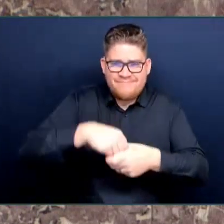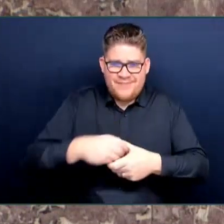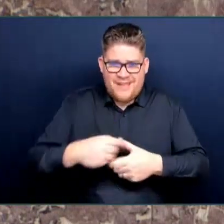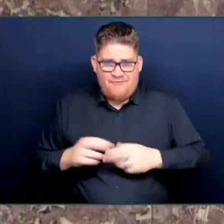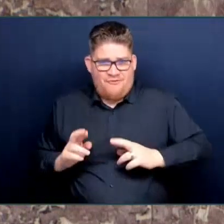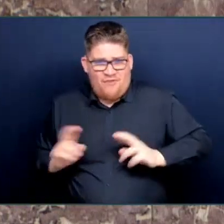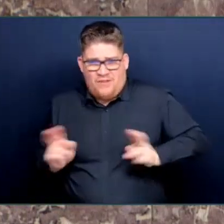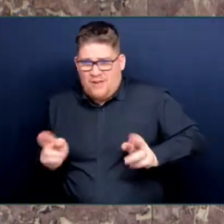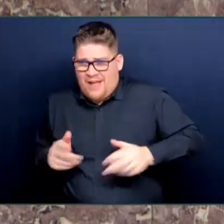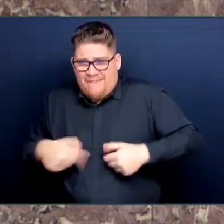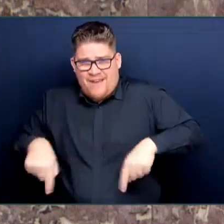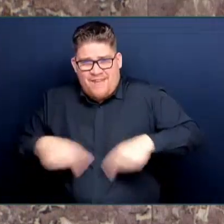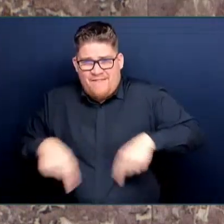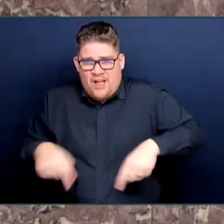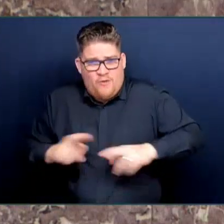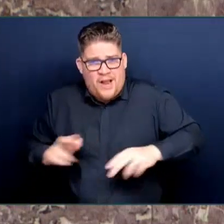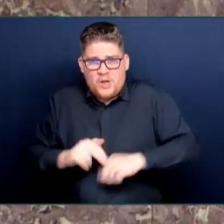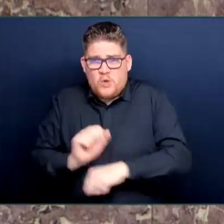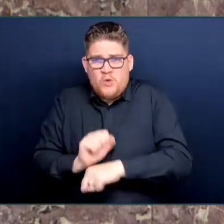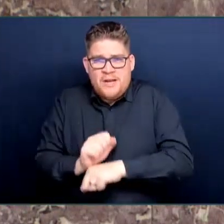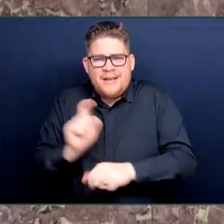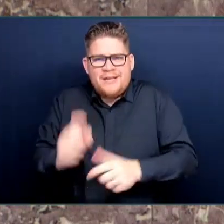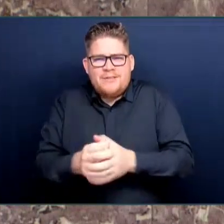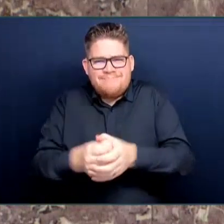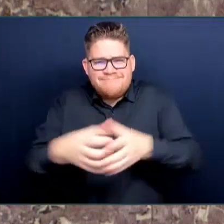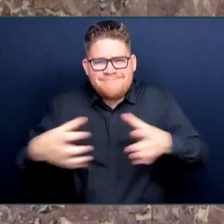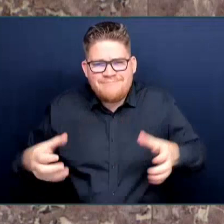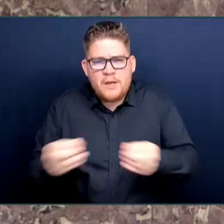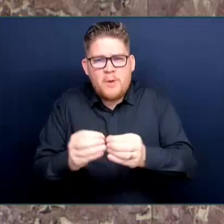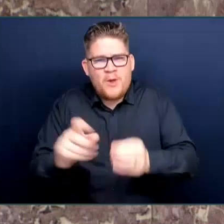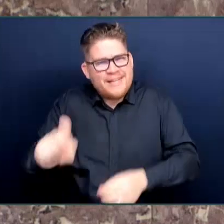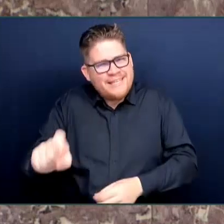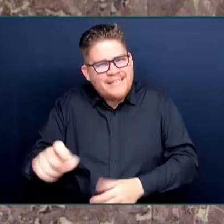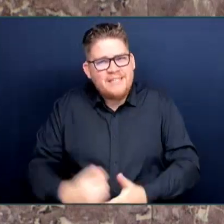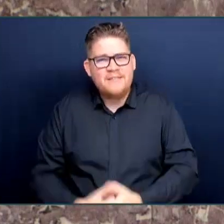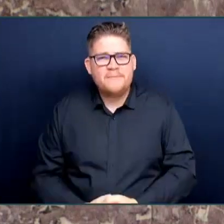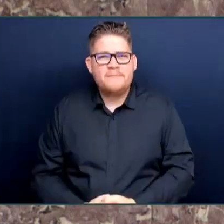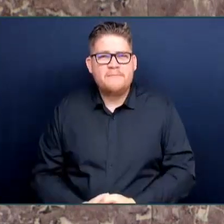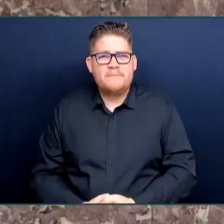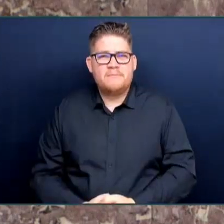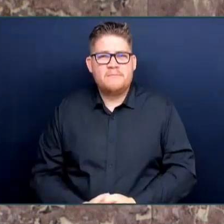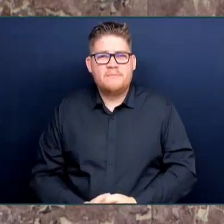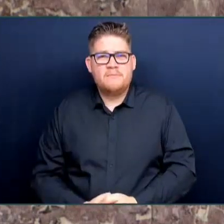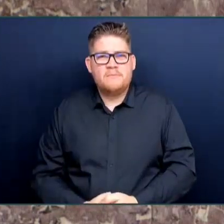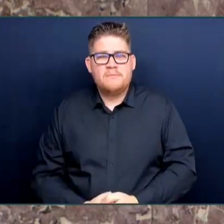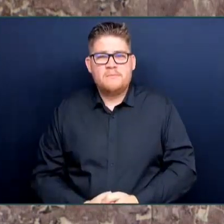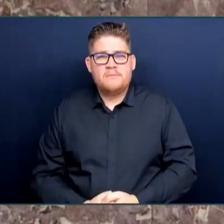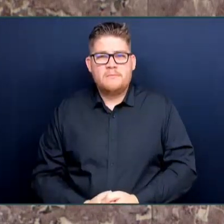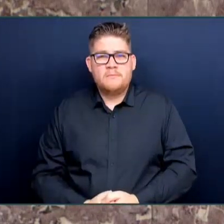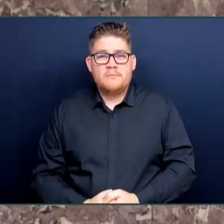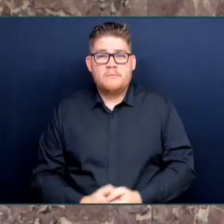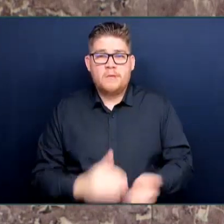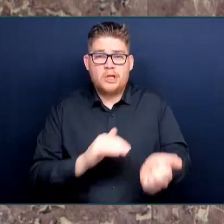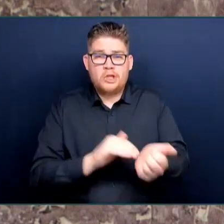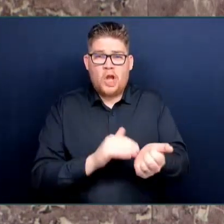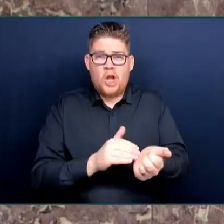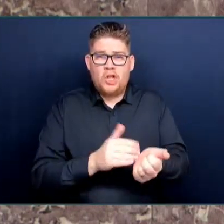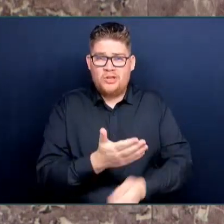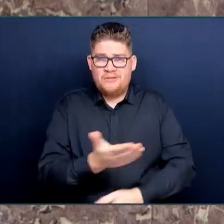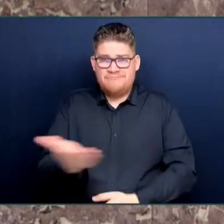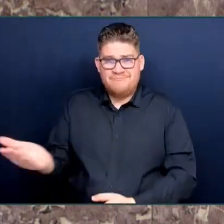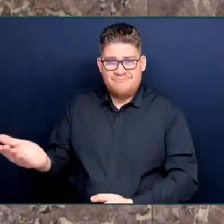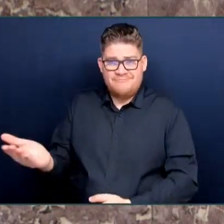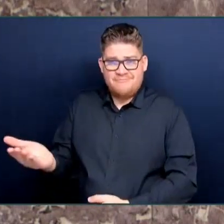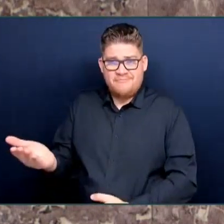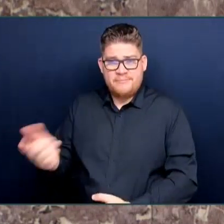a different matter. Doctors should be practicing medicine in this province, as opposed to being muzzled by the NDP.